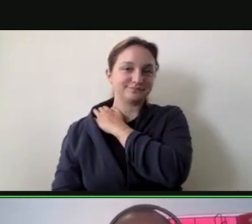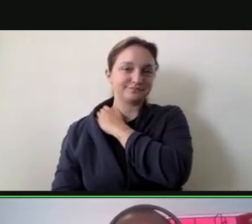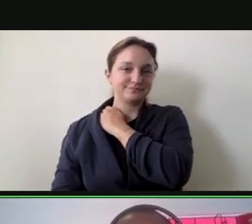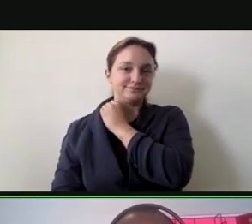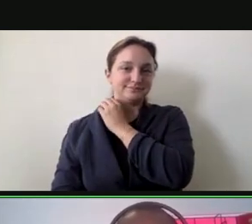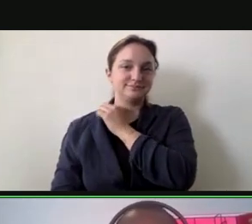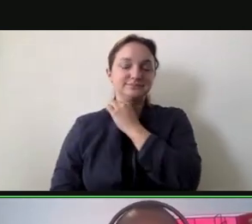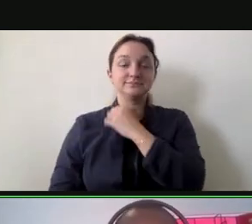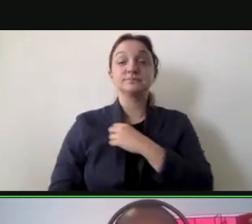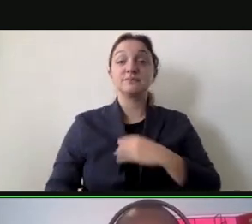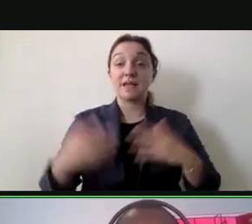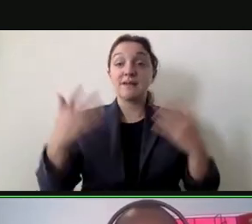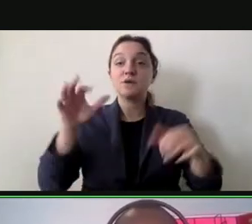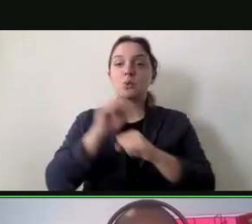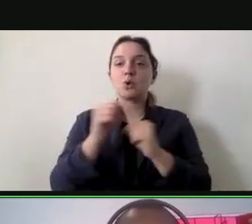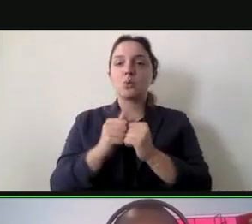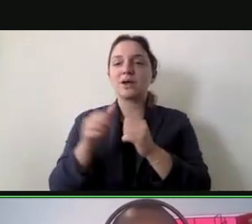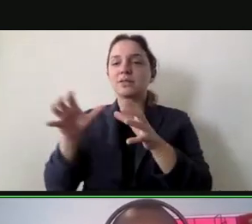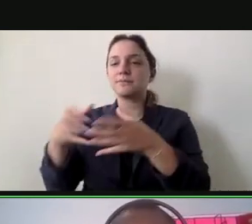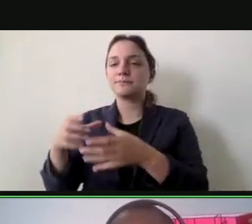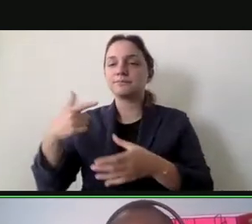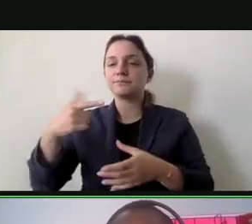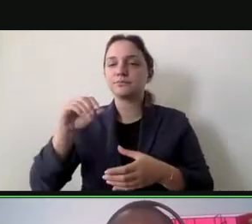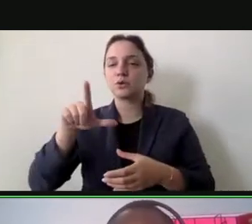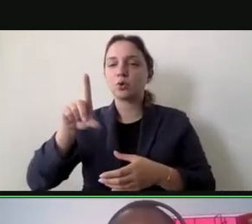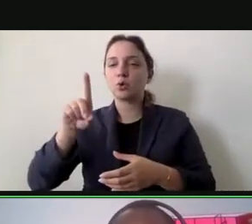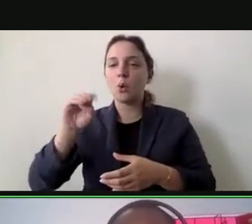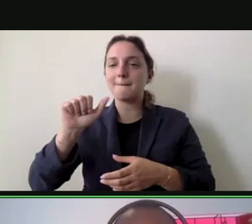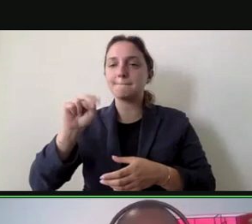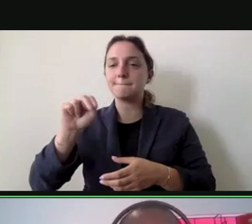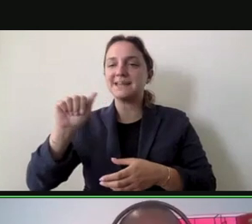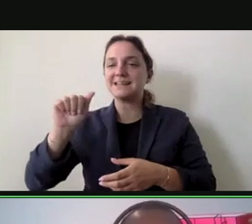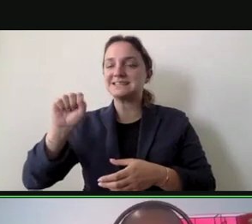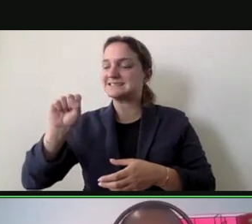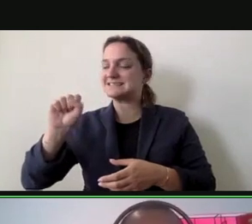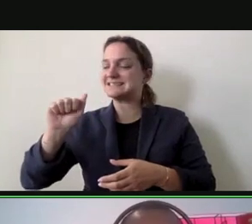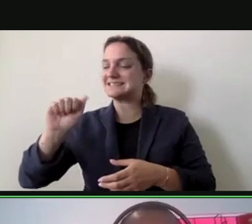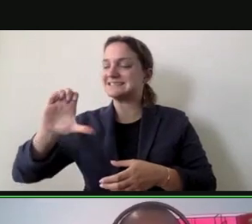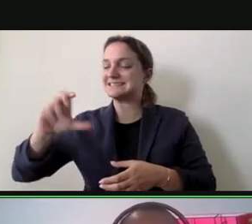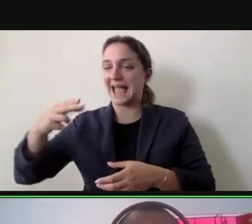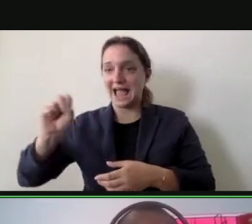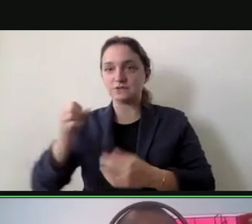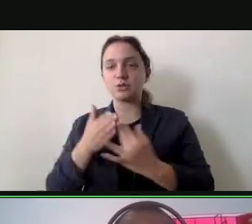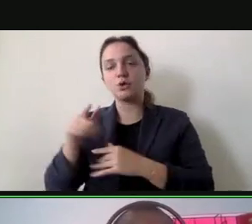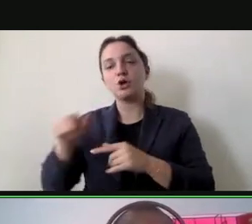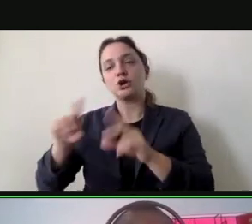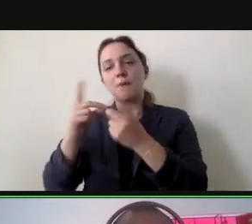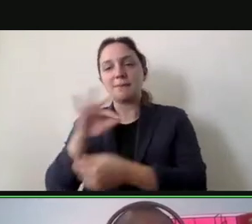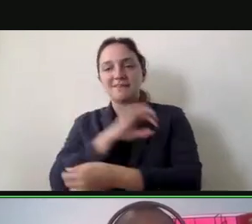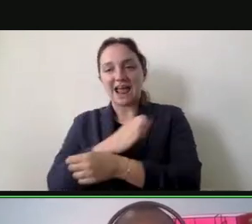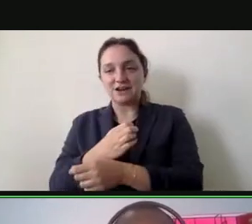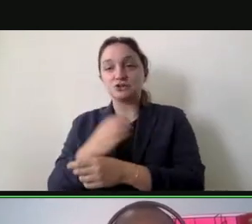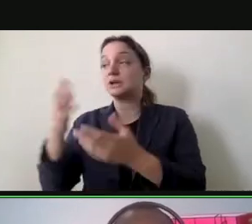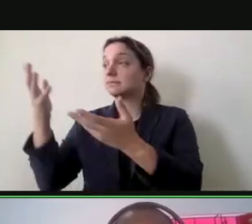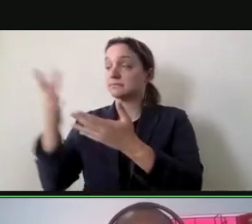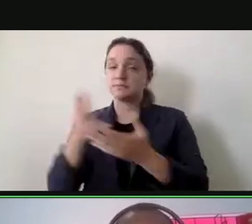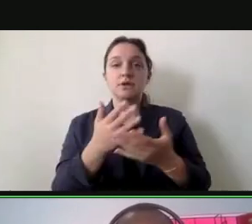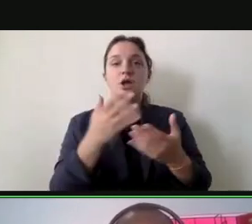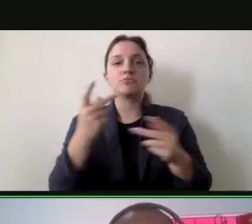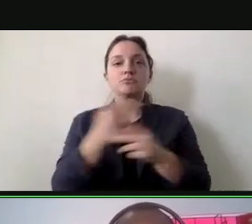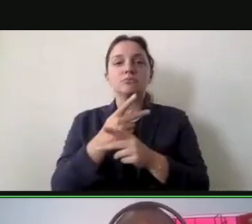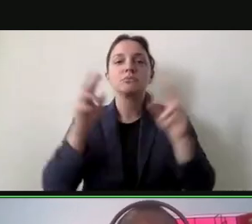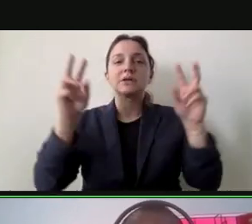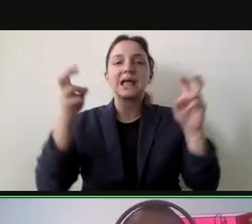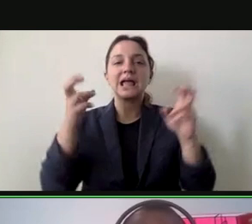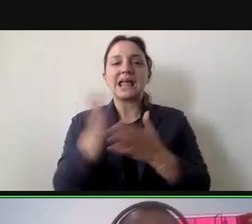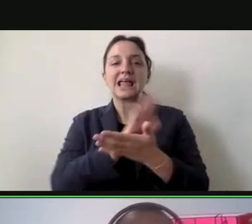We have worked with Goldman Sachs as a part of our project with the US Department of Energy to develop a clean energy lease that allows us